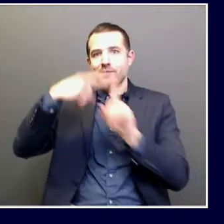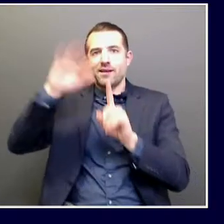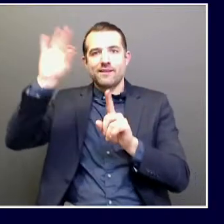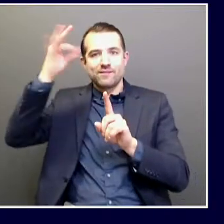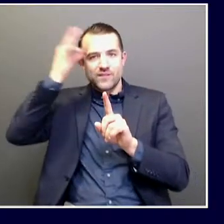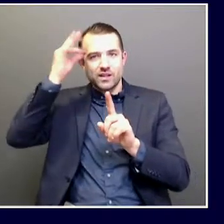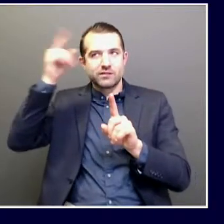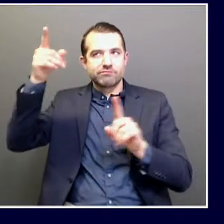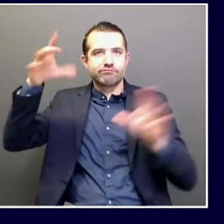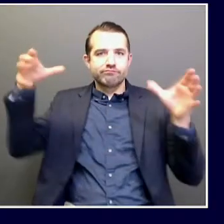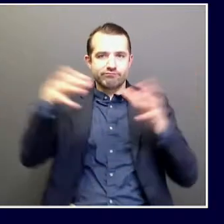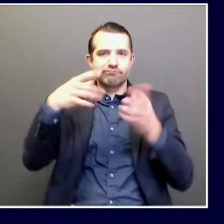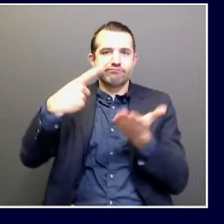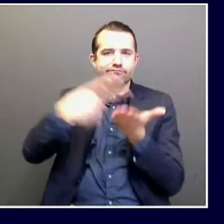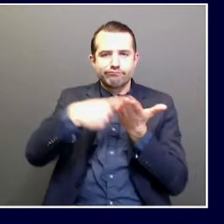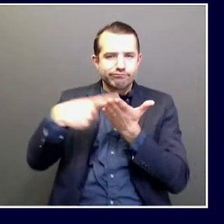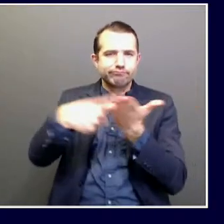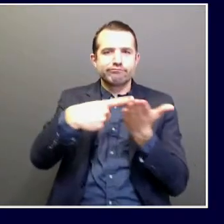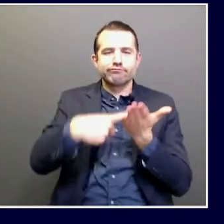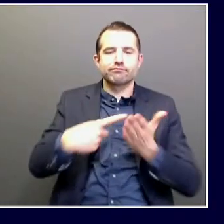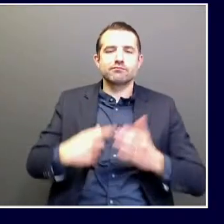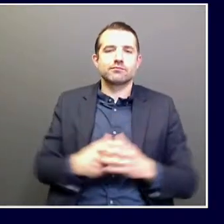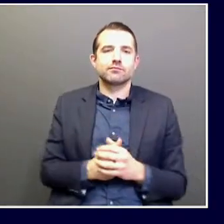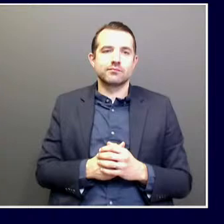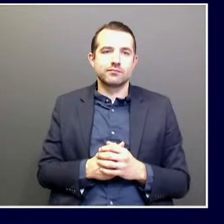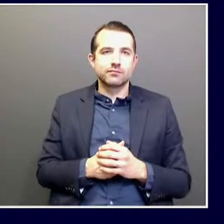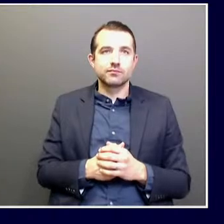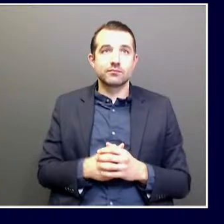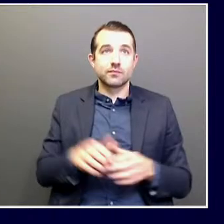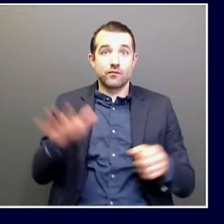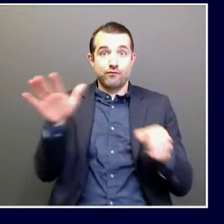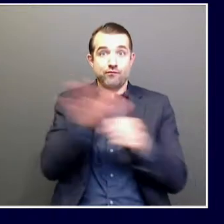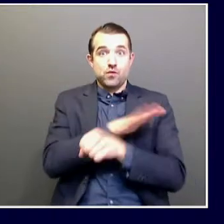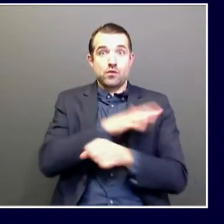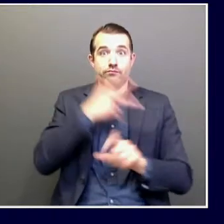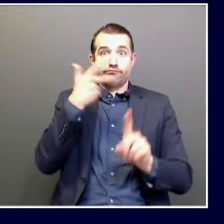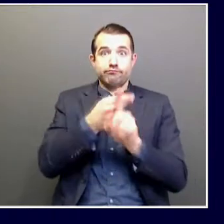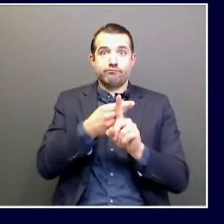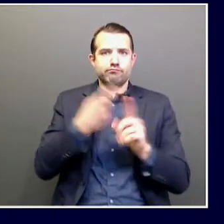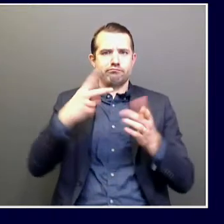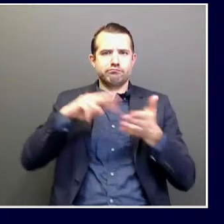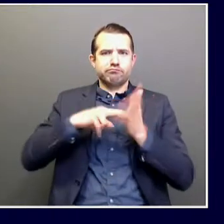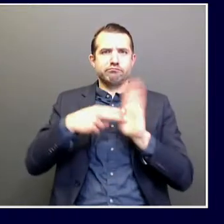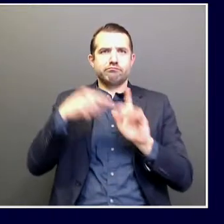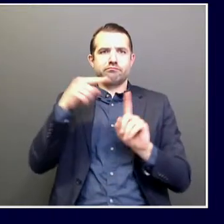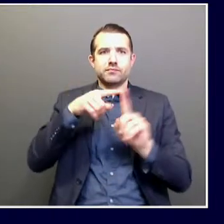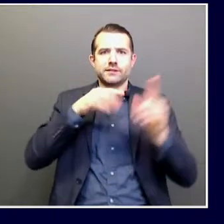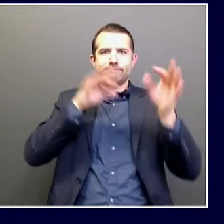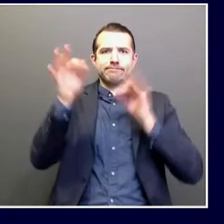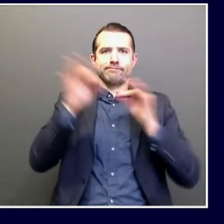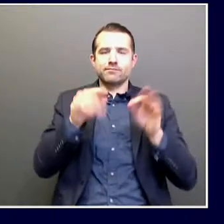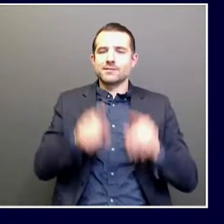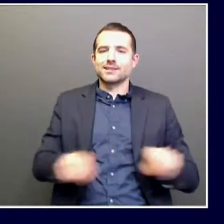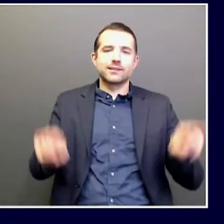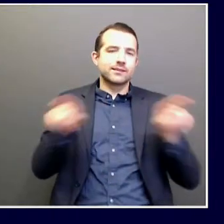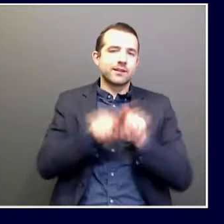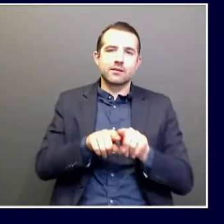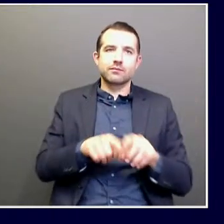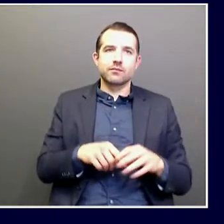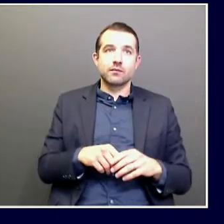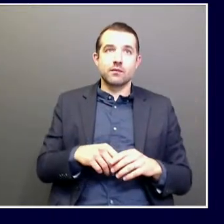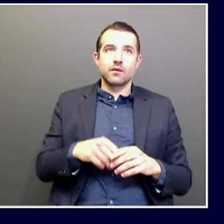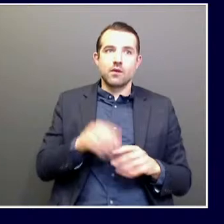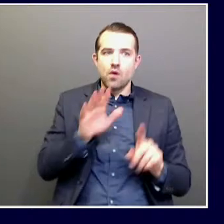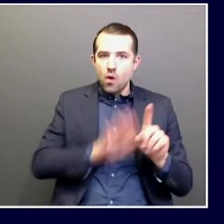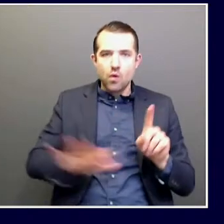data. Here's the bottom line. The definition of fully vaccinated has not changed in Maine or across the country. That is to say, 2